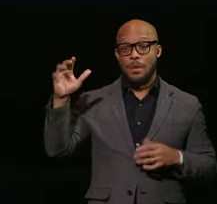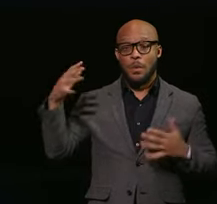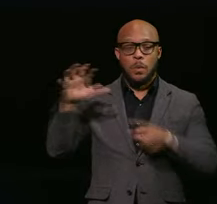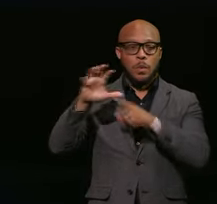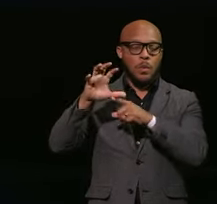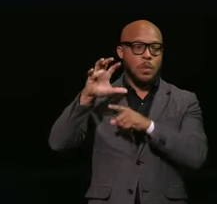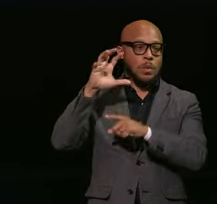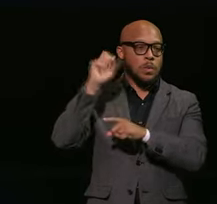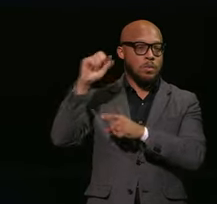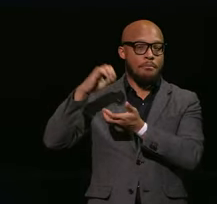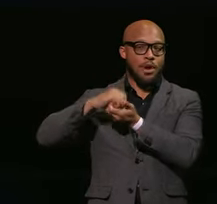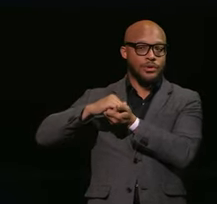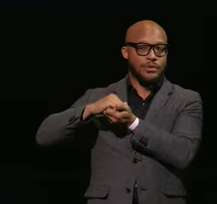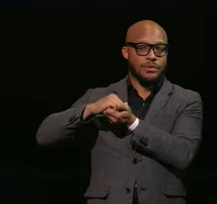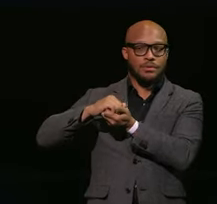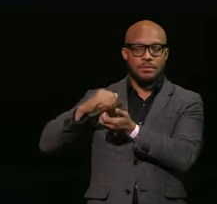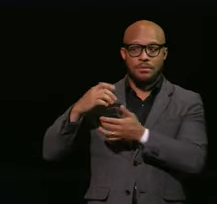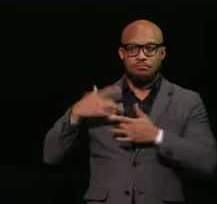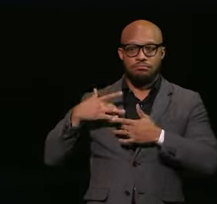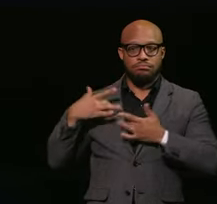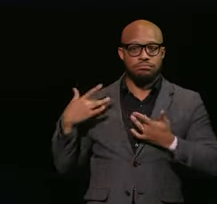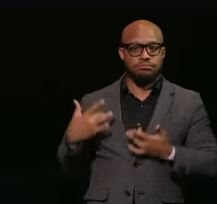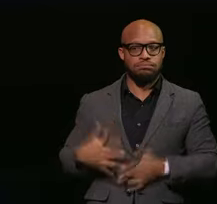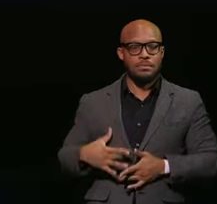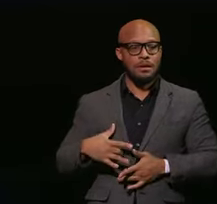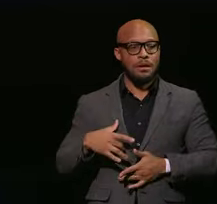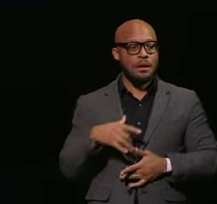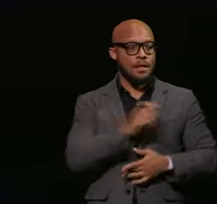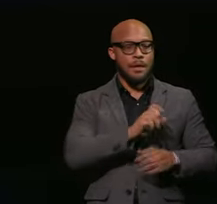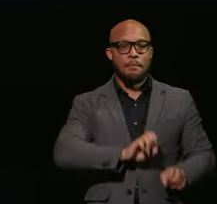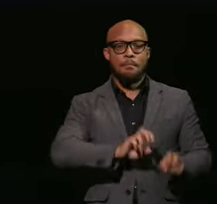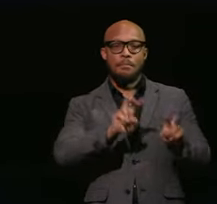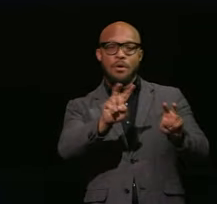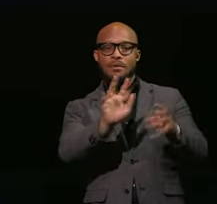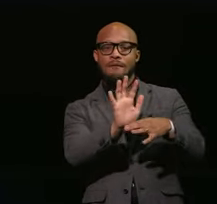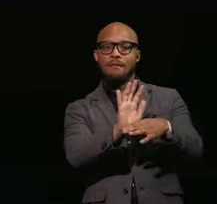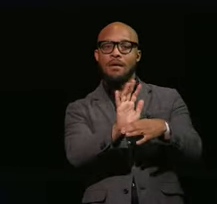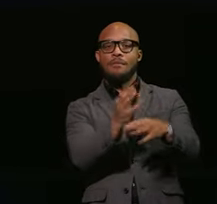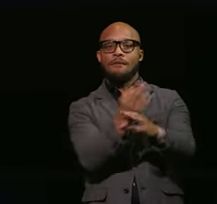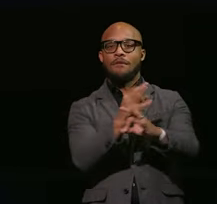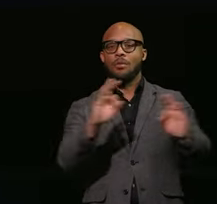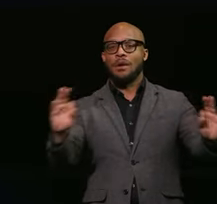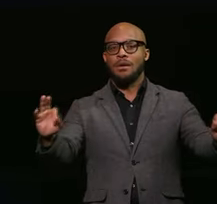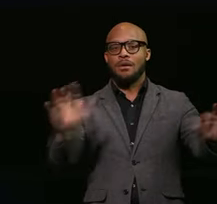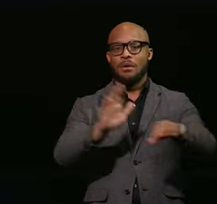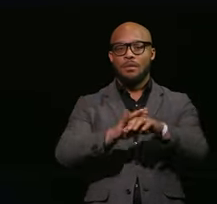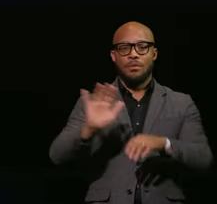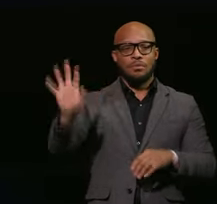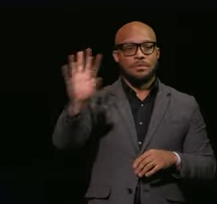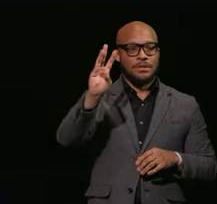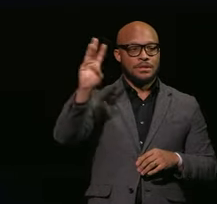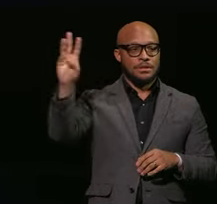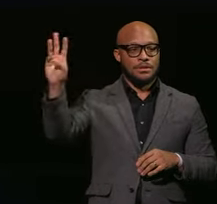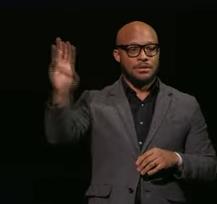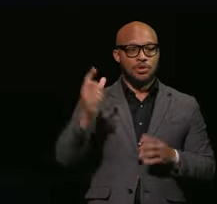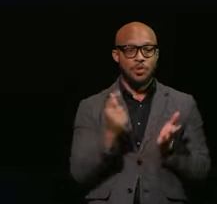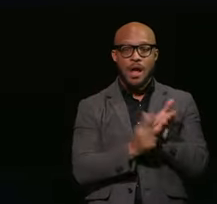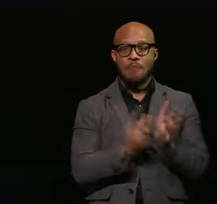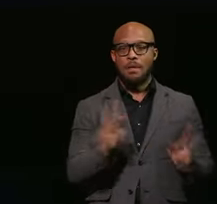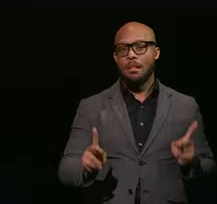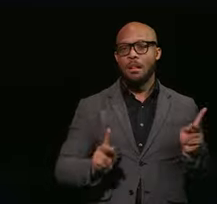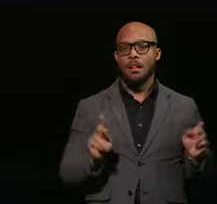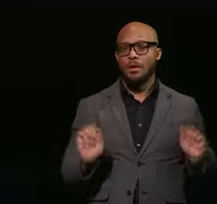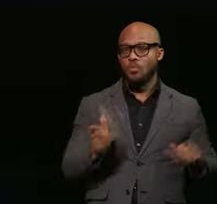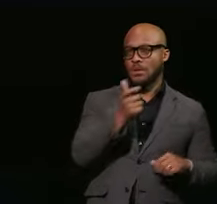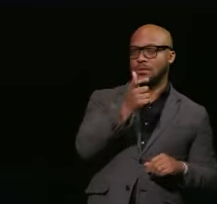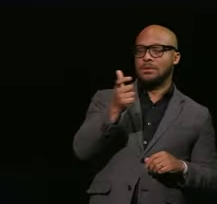put the film on YouTube for free so Ugandans can watch it, and they're so energized, and they're really inspired by you know,